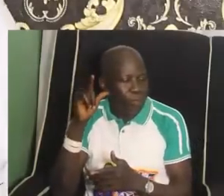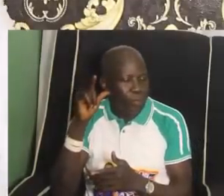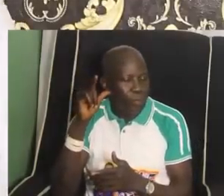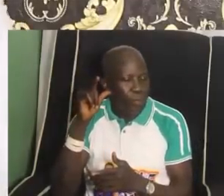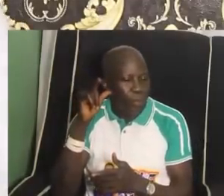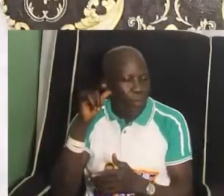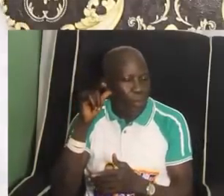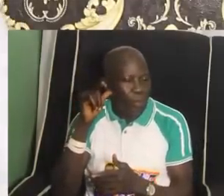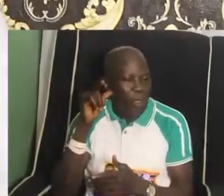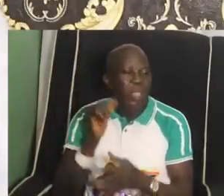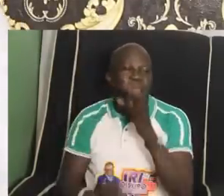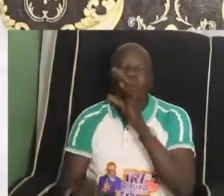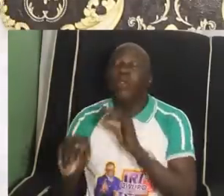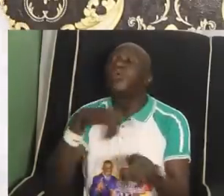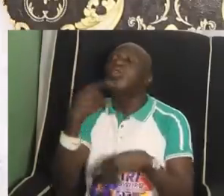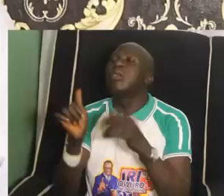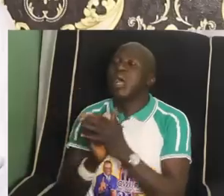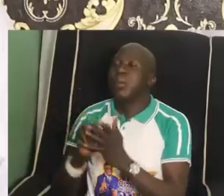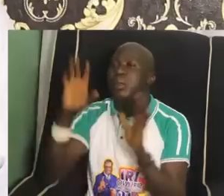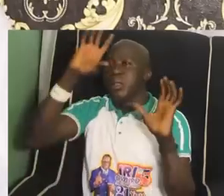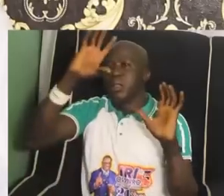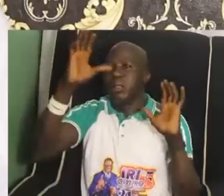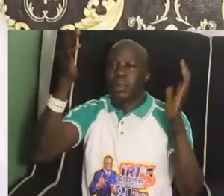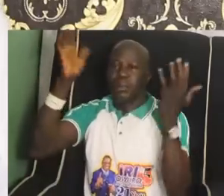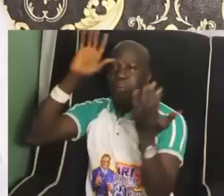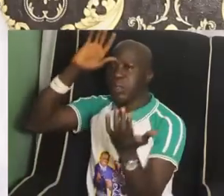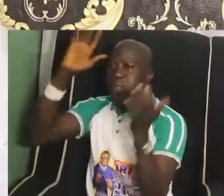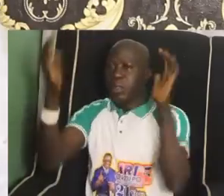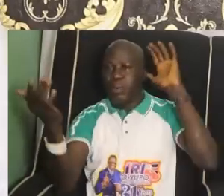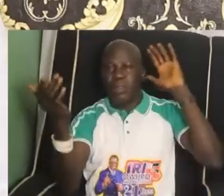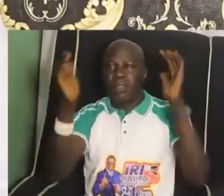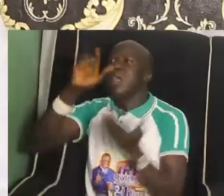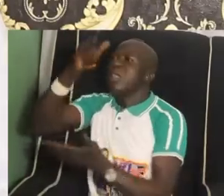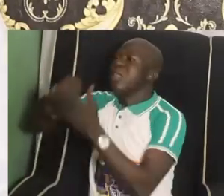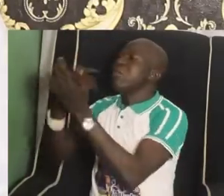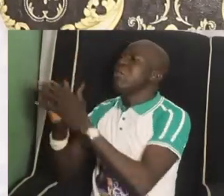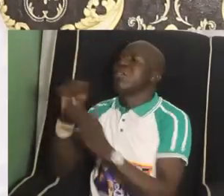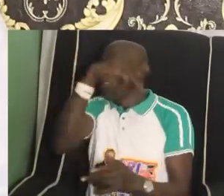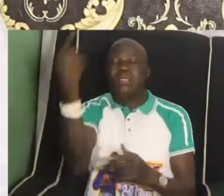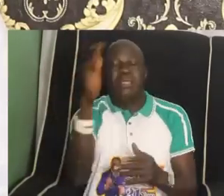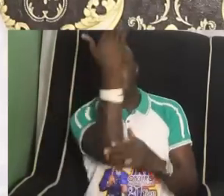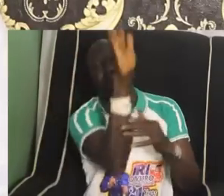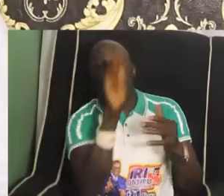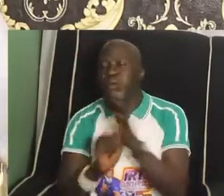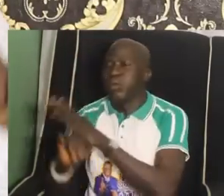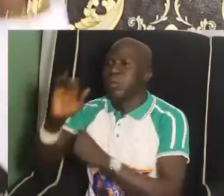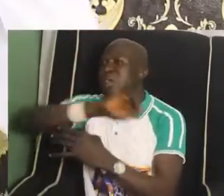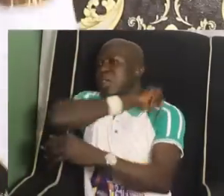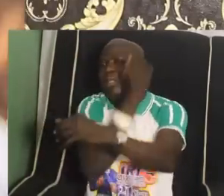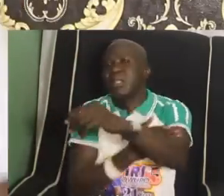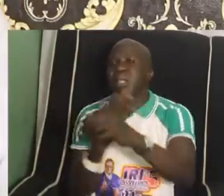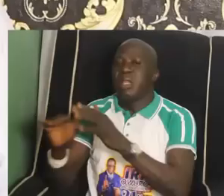read the Bible. I want to enter the hall, read. Yes.